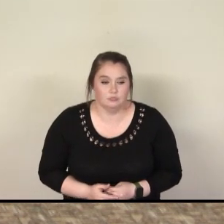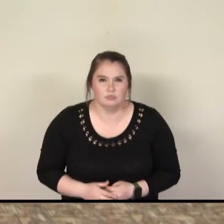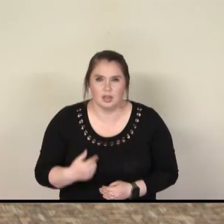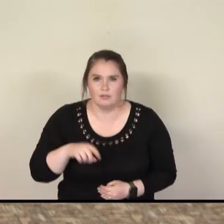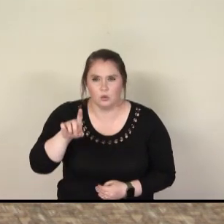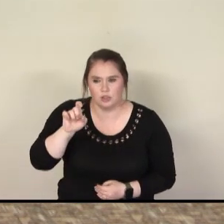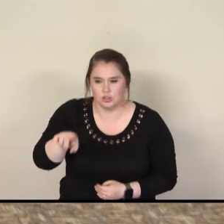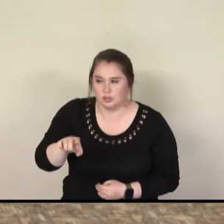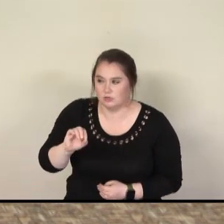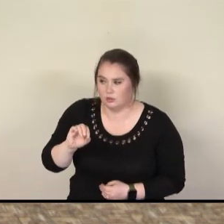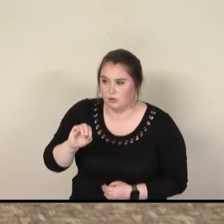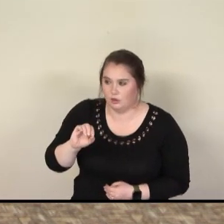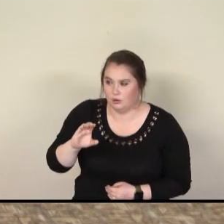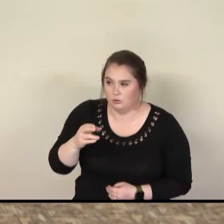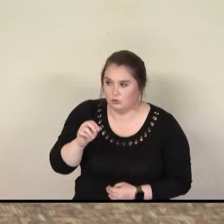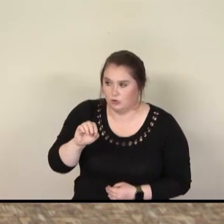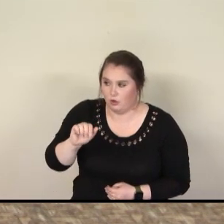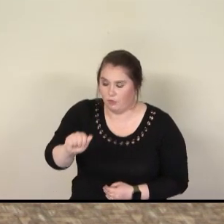Yes, Mr. Ochoa.